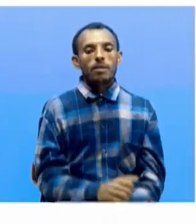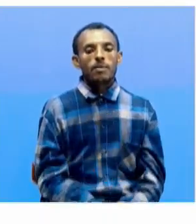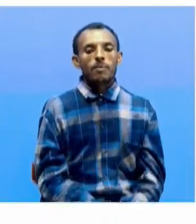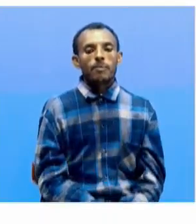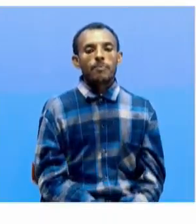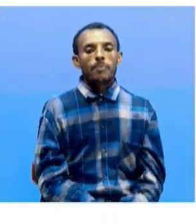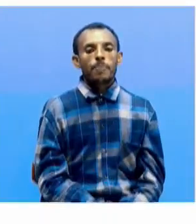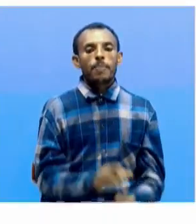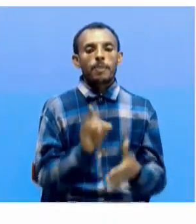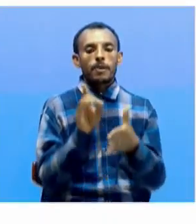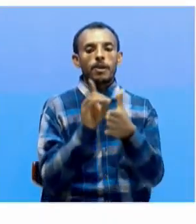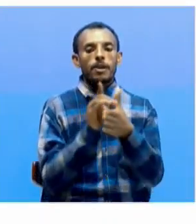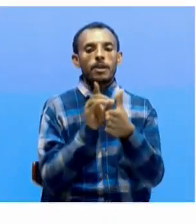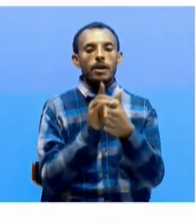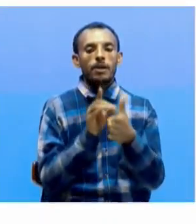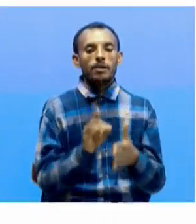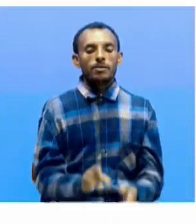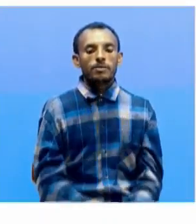data